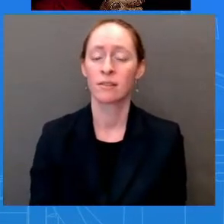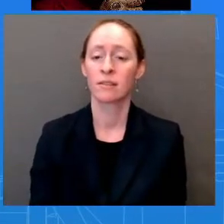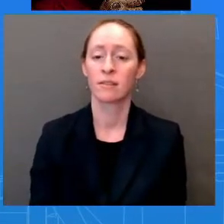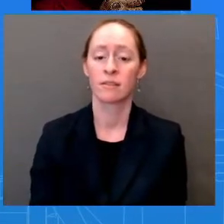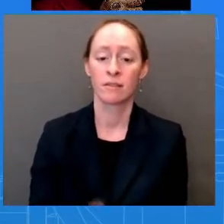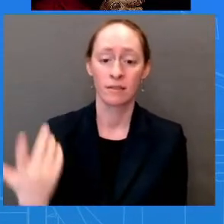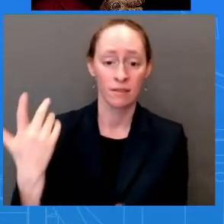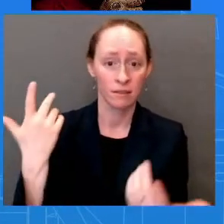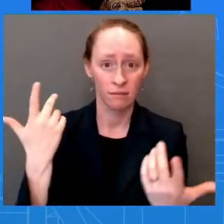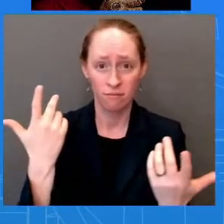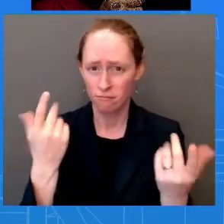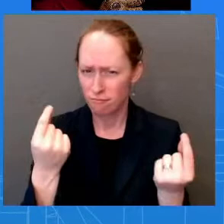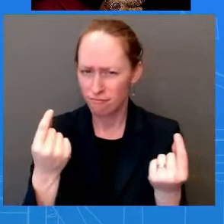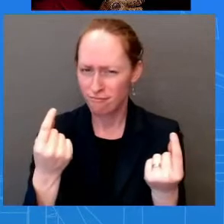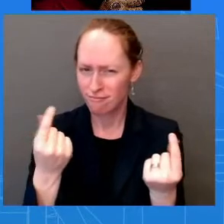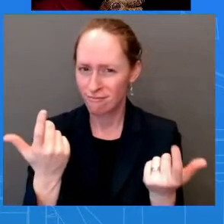time